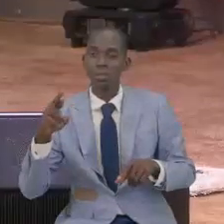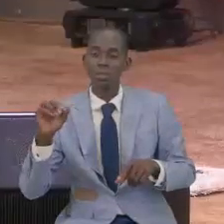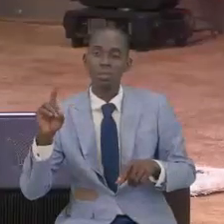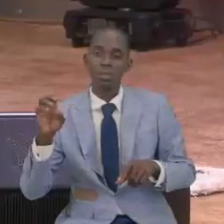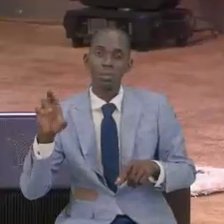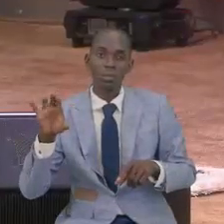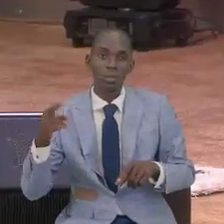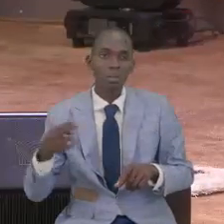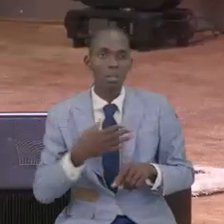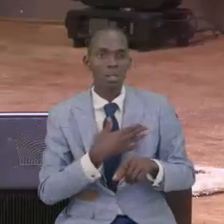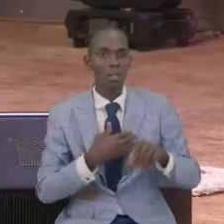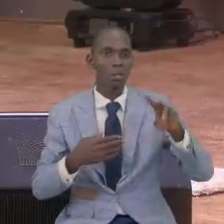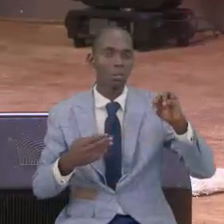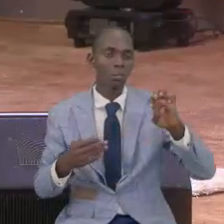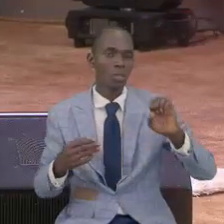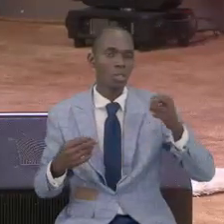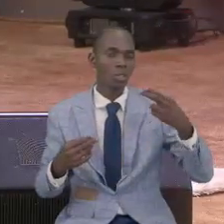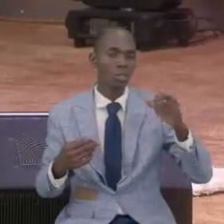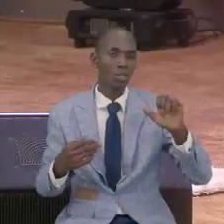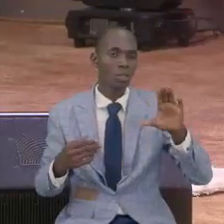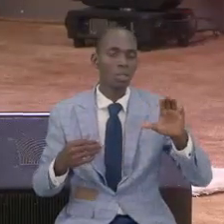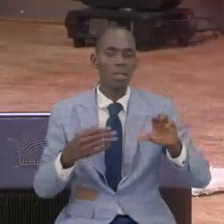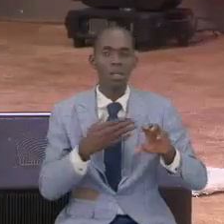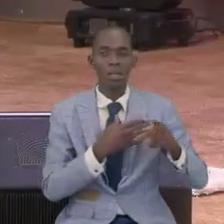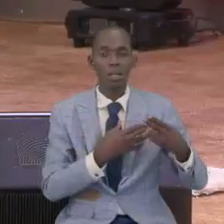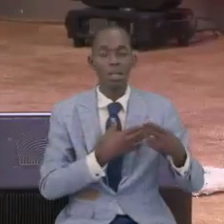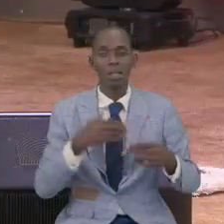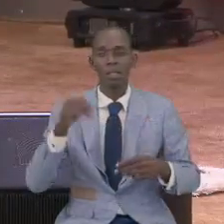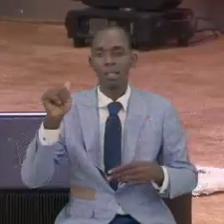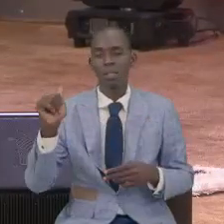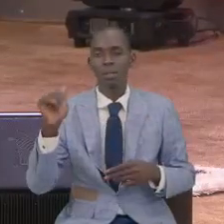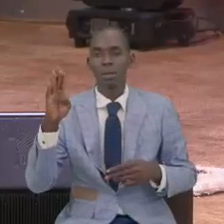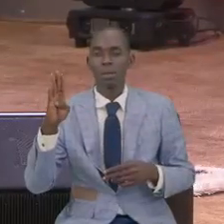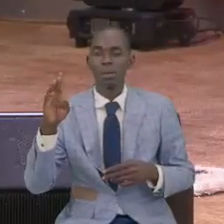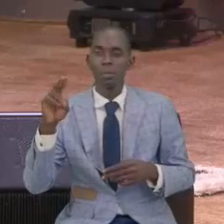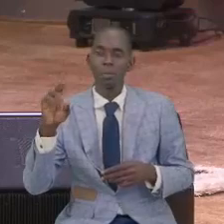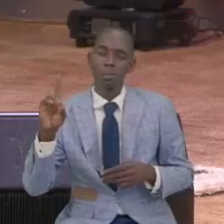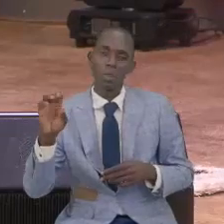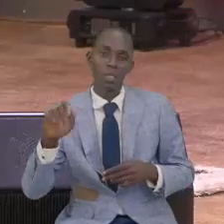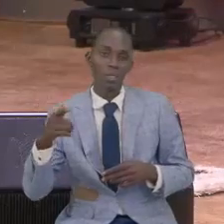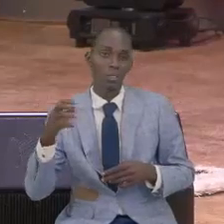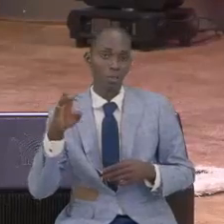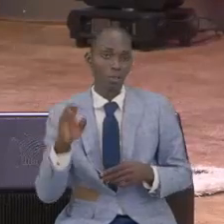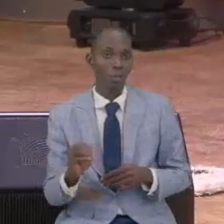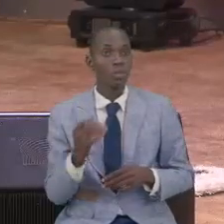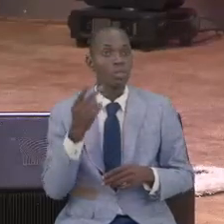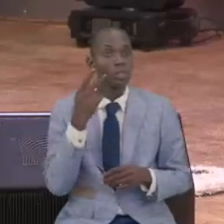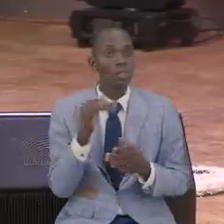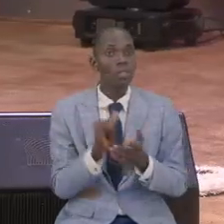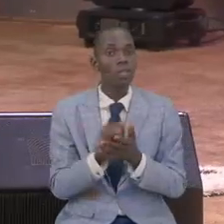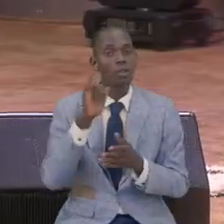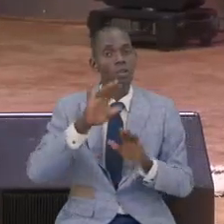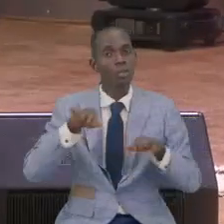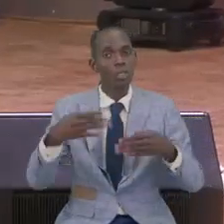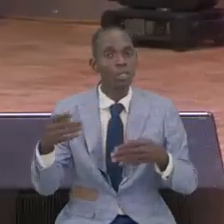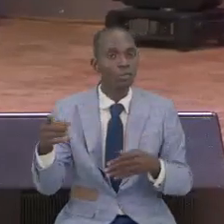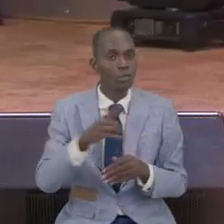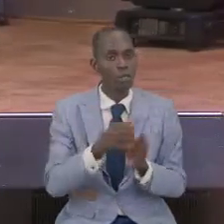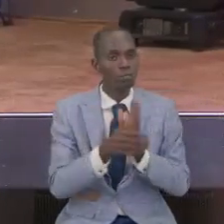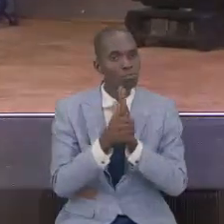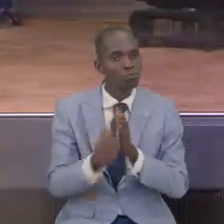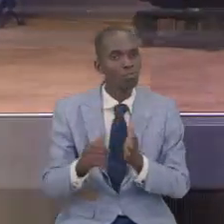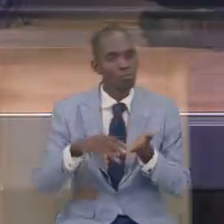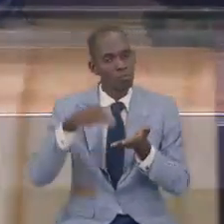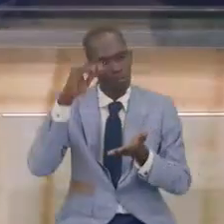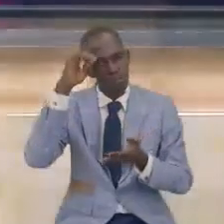skill in all learning and wisdom. And Daniel had understanding in